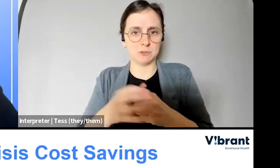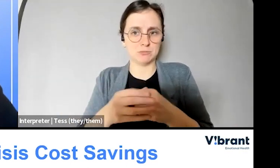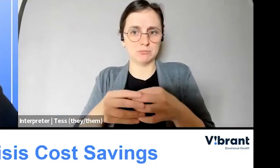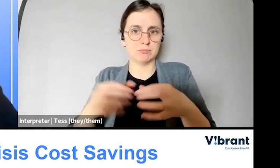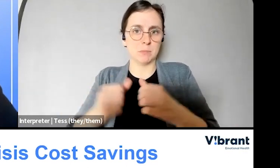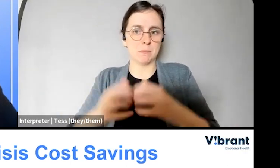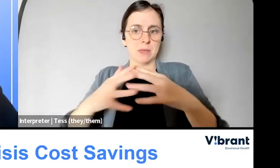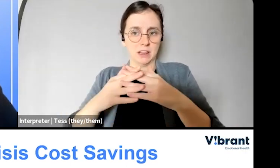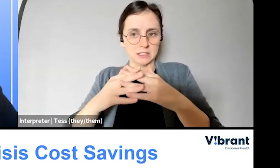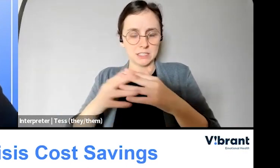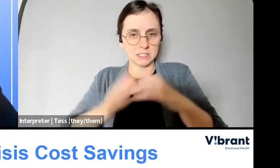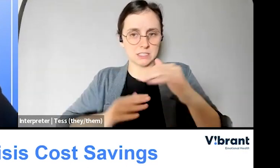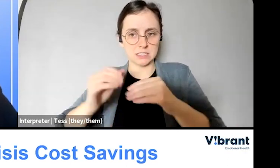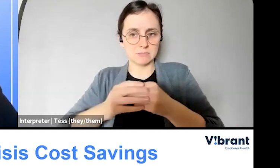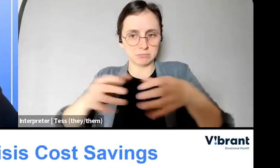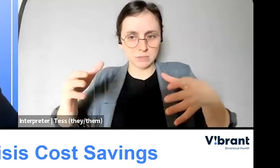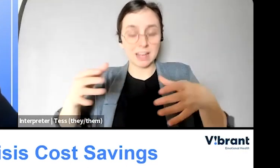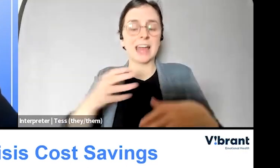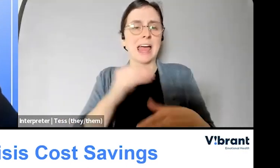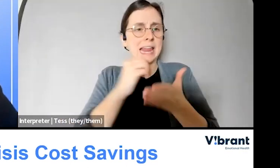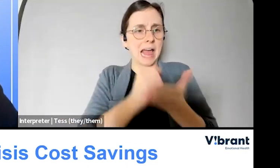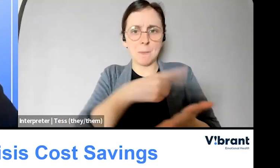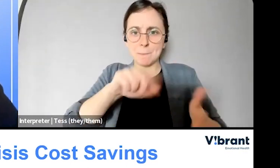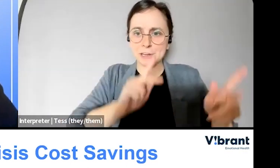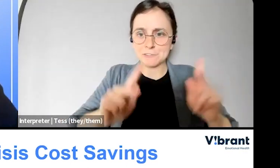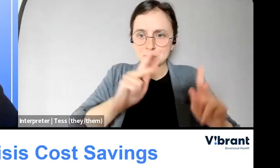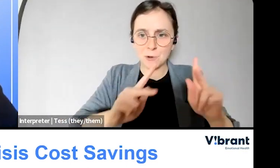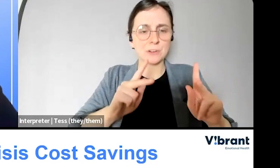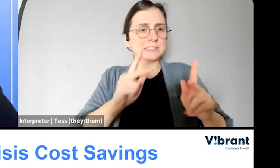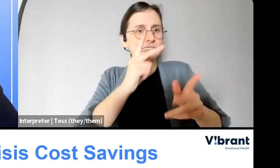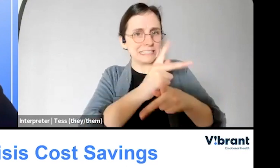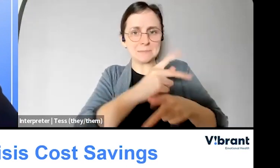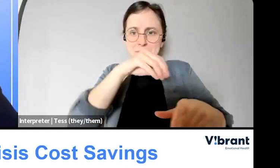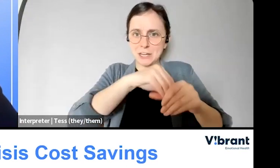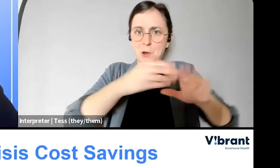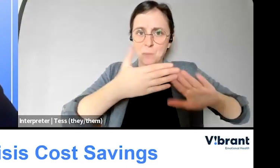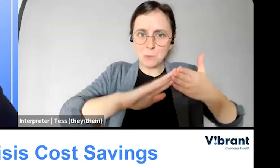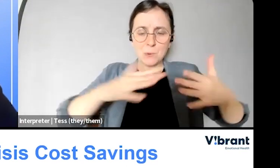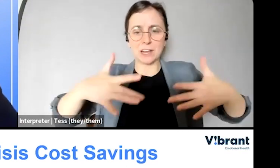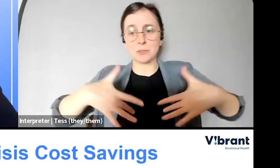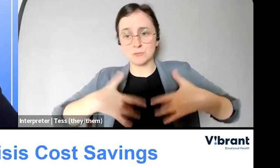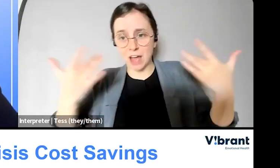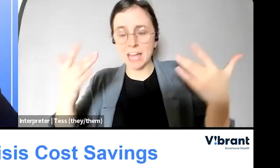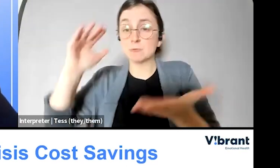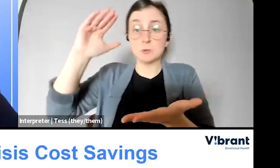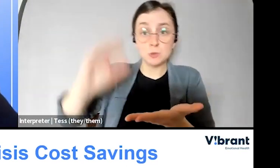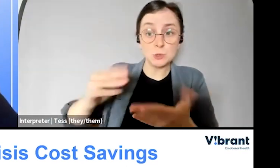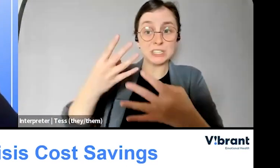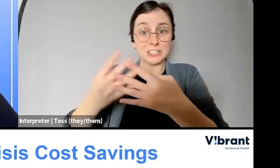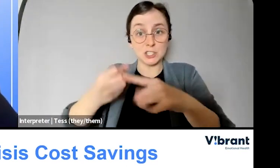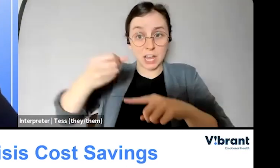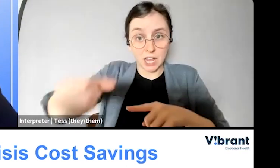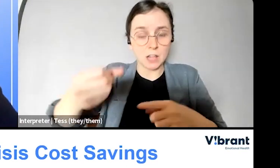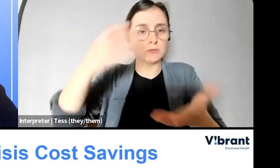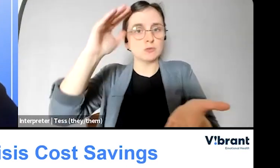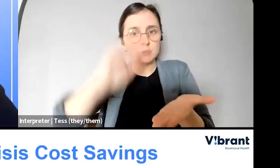community, reducing the use of jails, emergency departments, hospitalizations when they're not appropriate for people